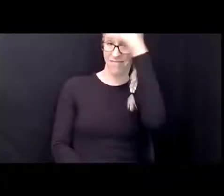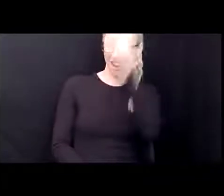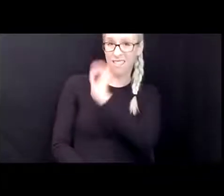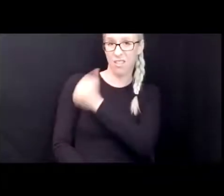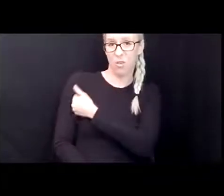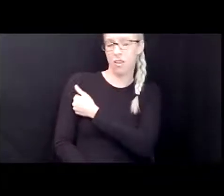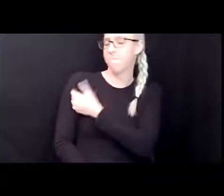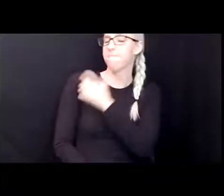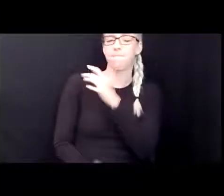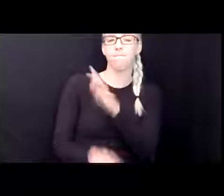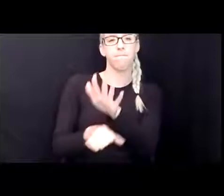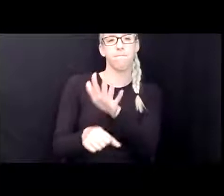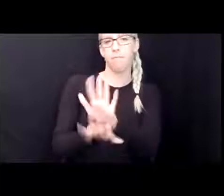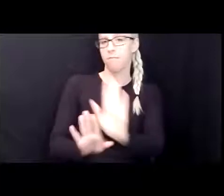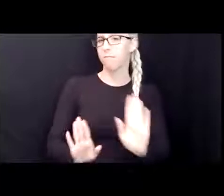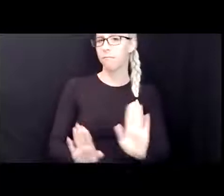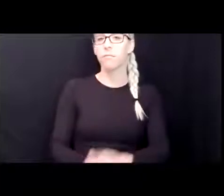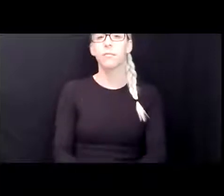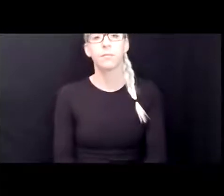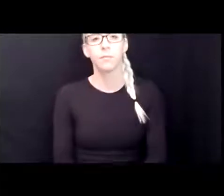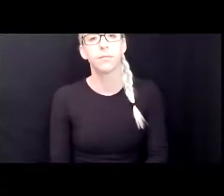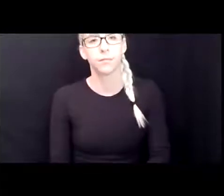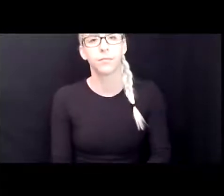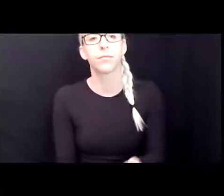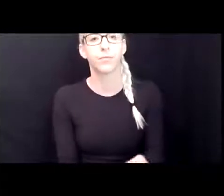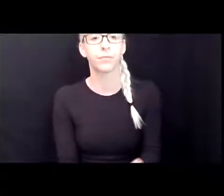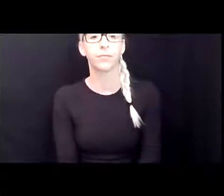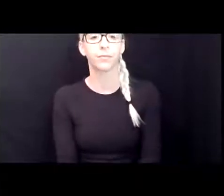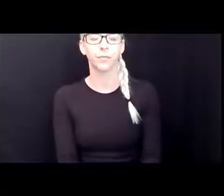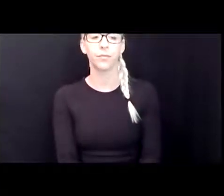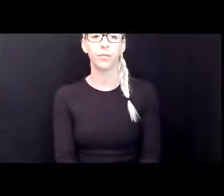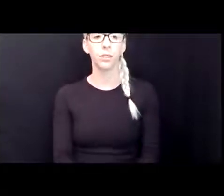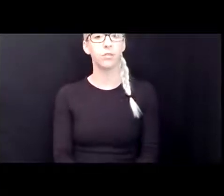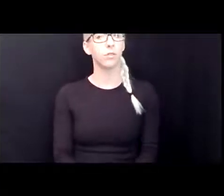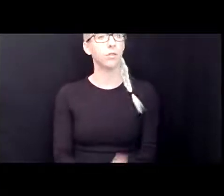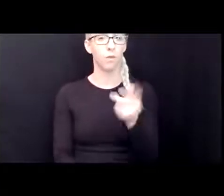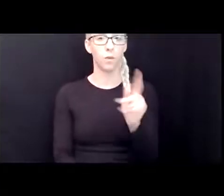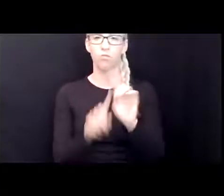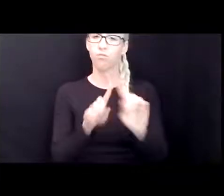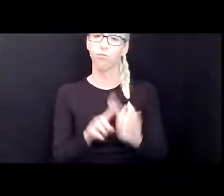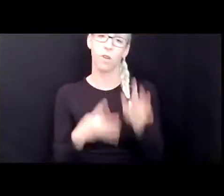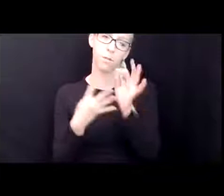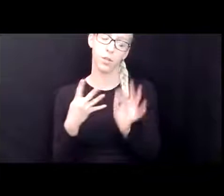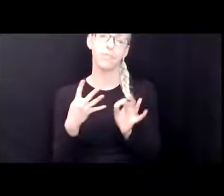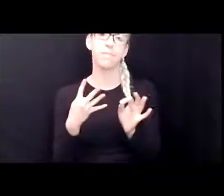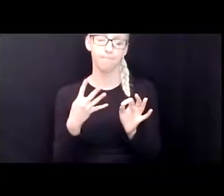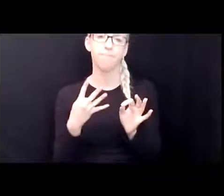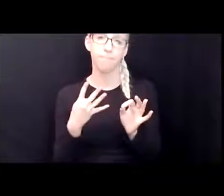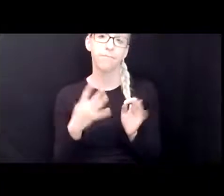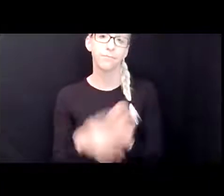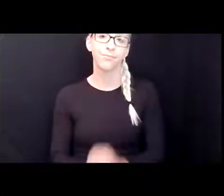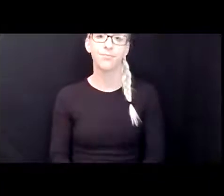enough. And the reality is we've got, several different options. And those options